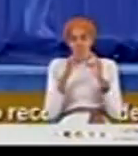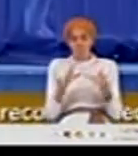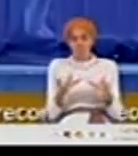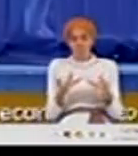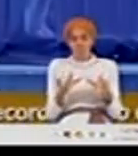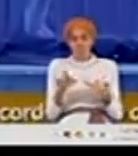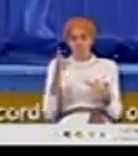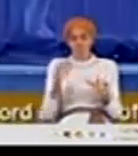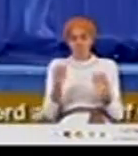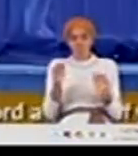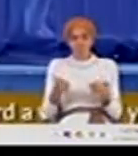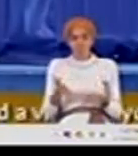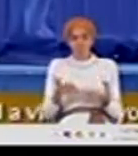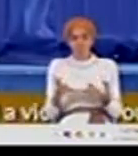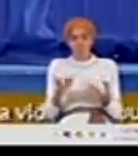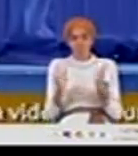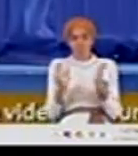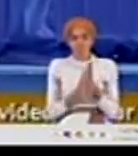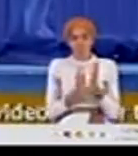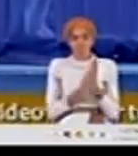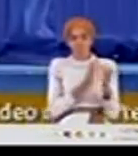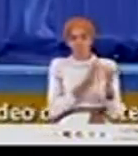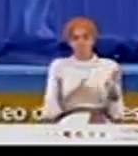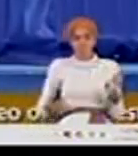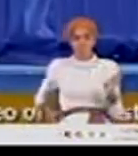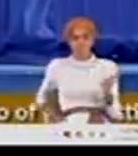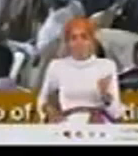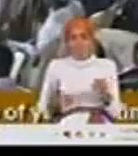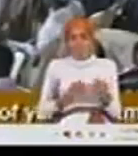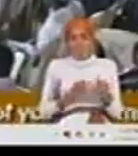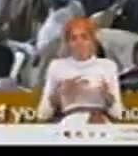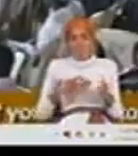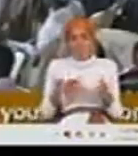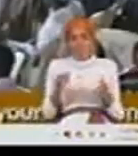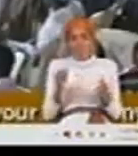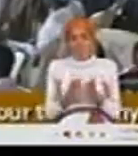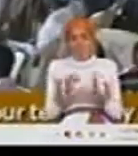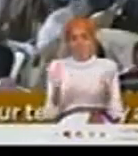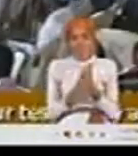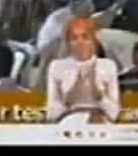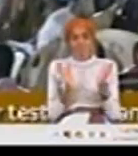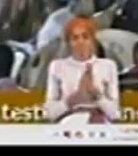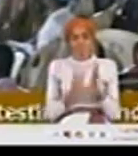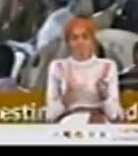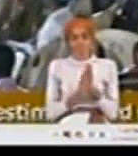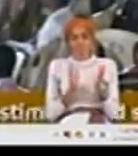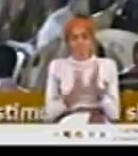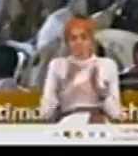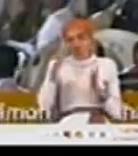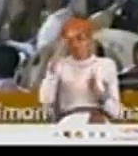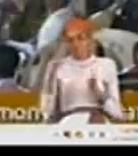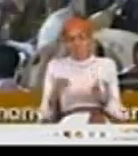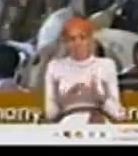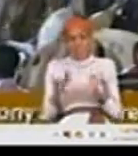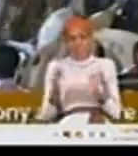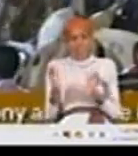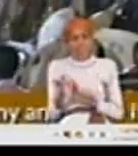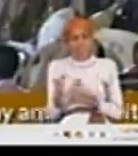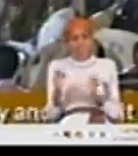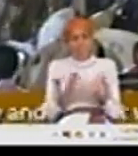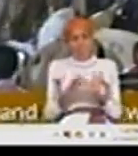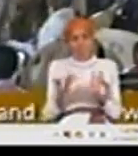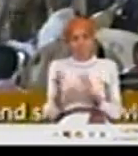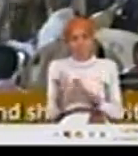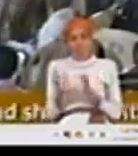like that. I like that. I like that. I like. Put your hands together for the Lord. I want doctor to give us that big